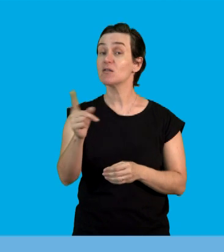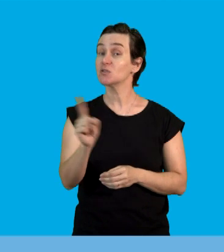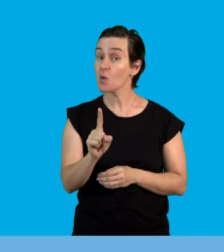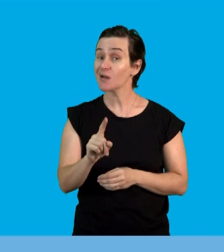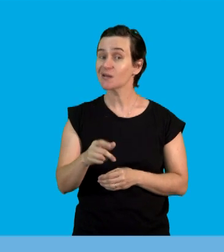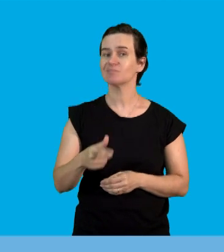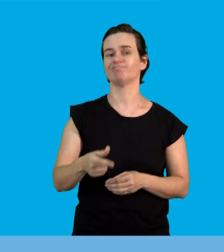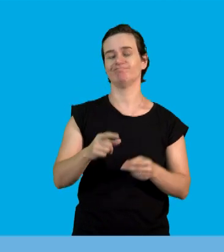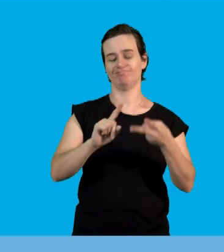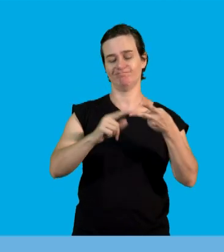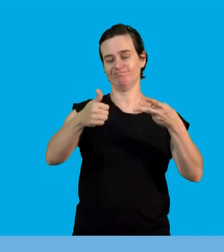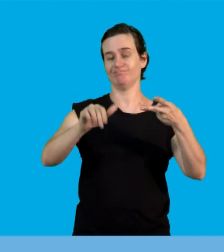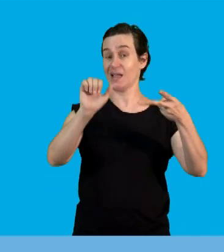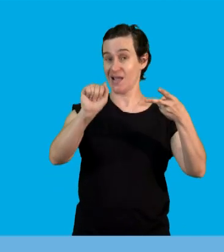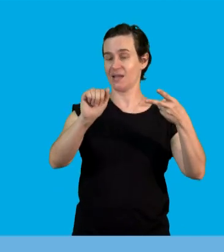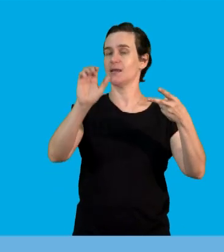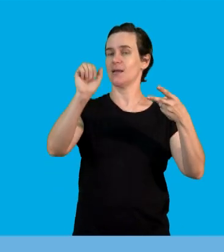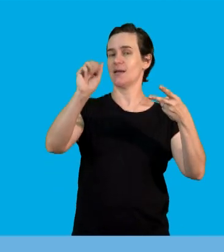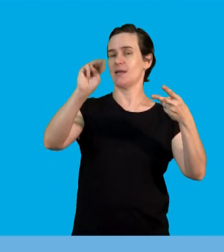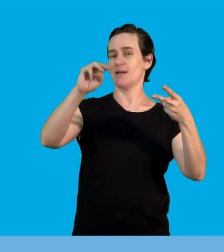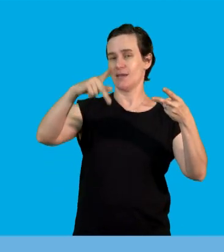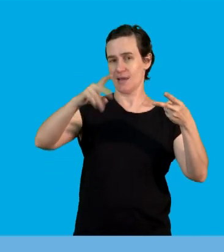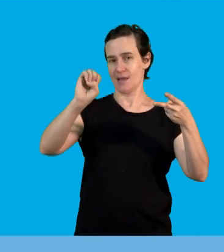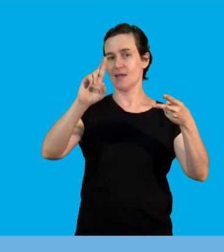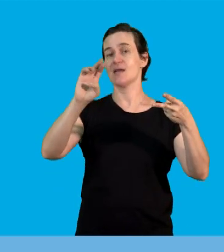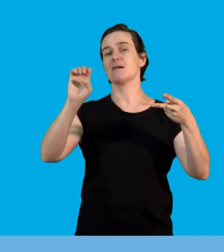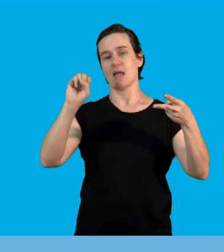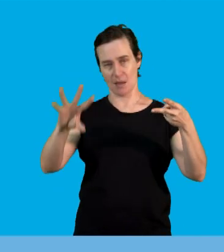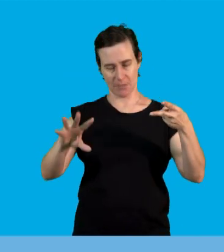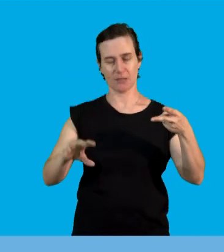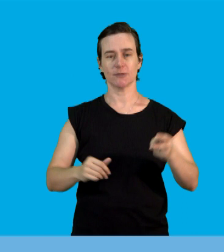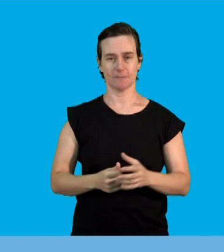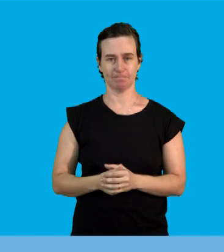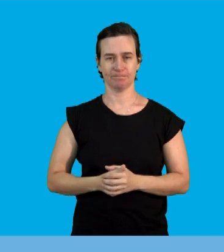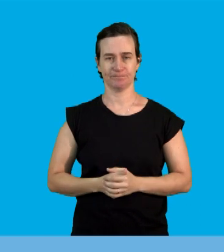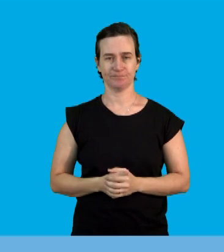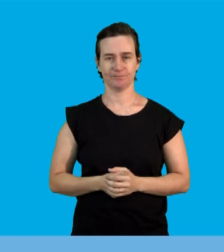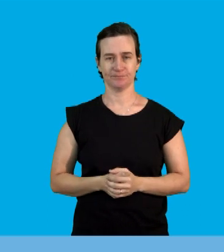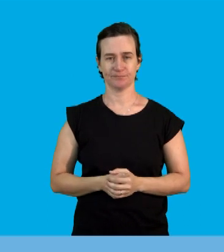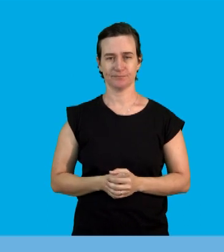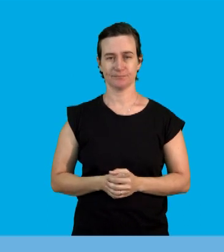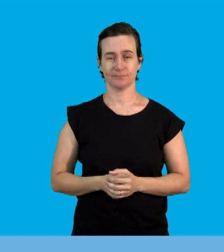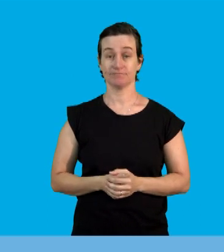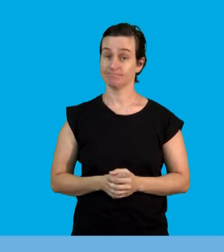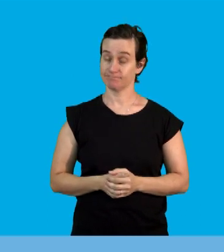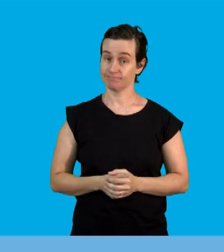therefore that means our electric current is measured in amperes, which is option A.